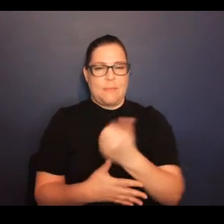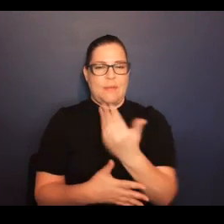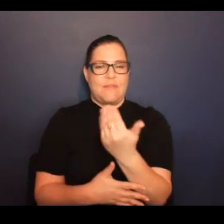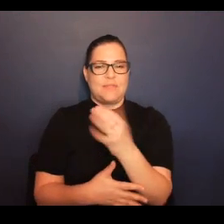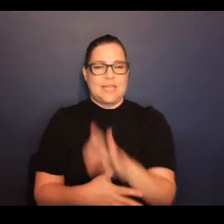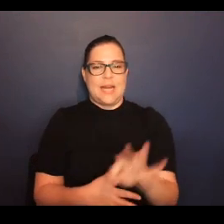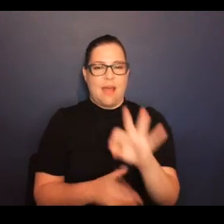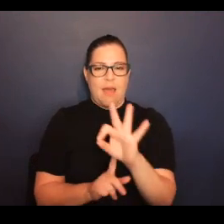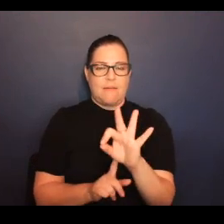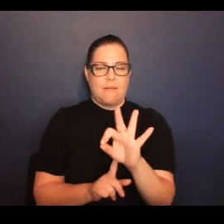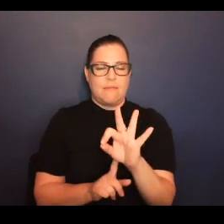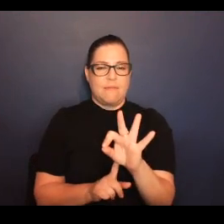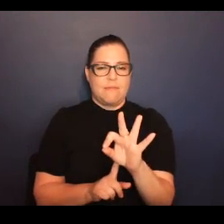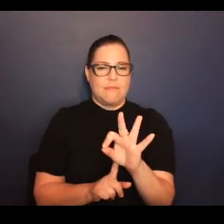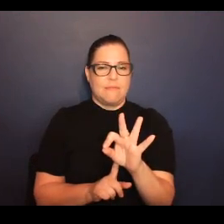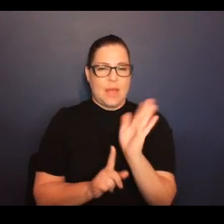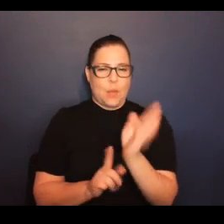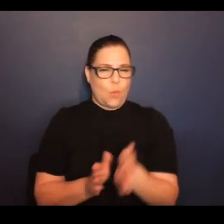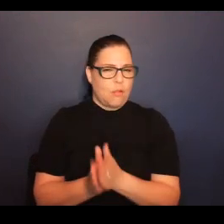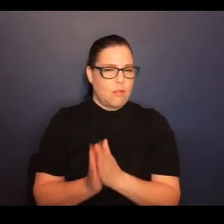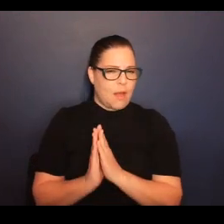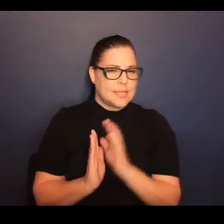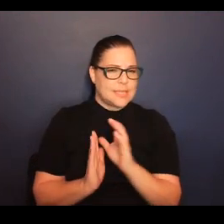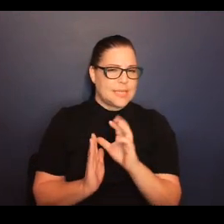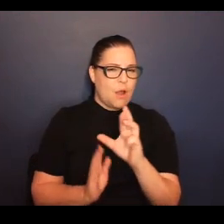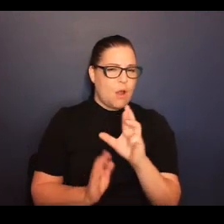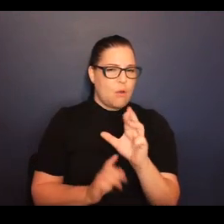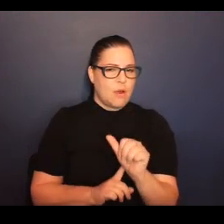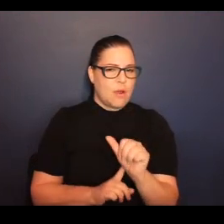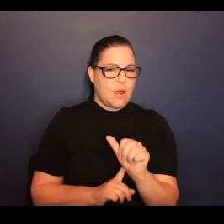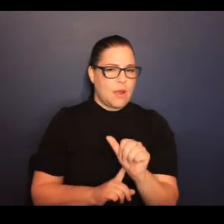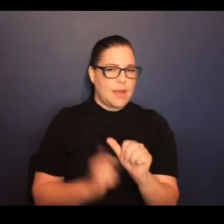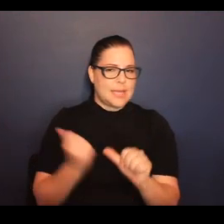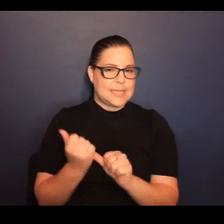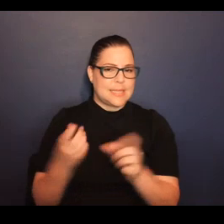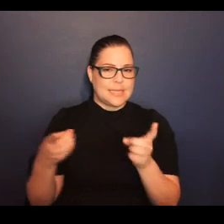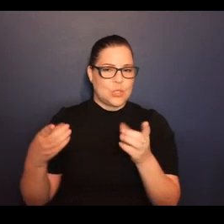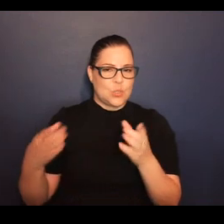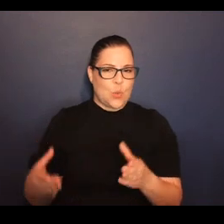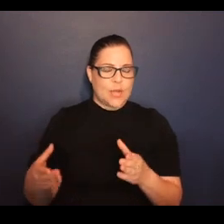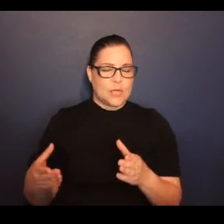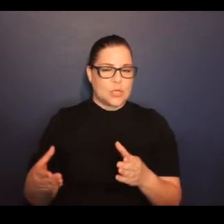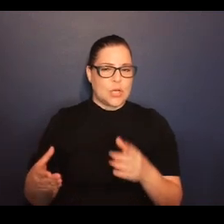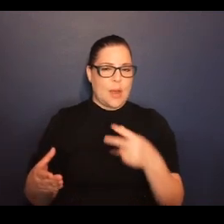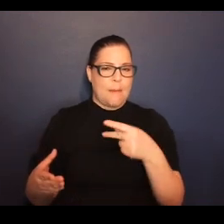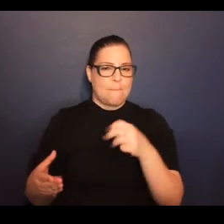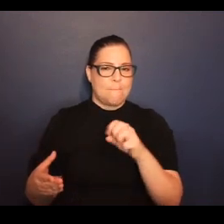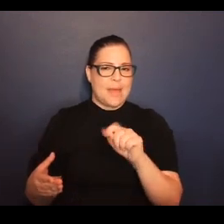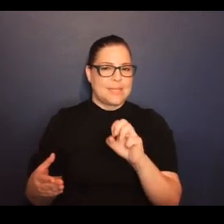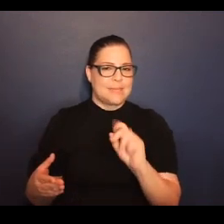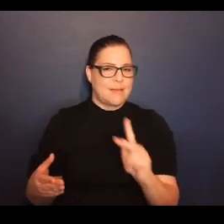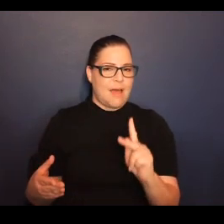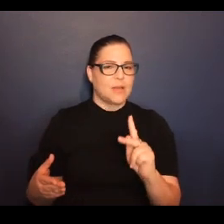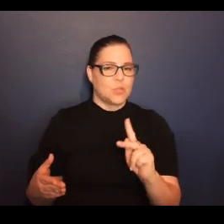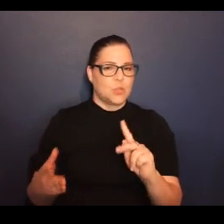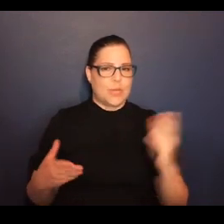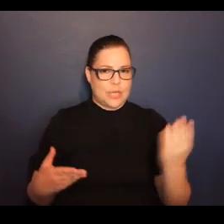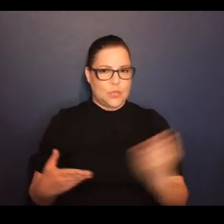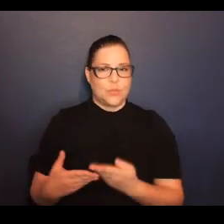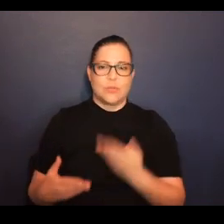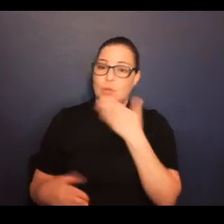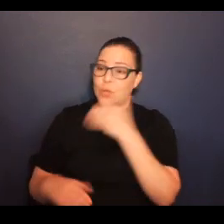15F. I'm going to ask our CRA Assistant Director Tim Tack to introduce this item. Good evening,